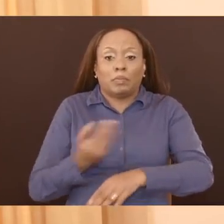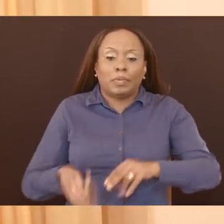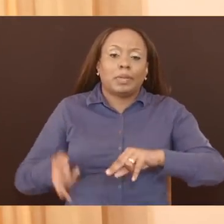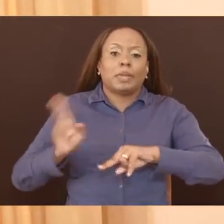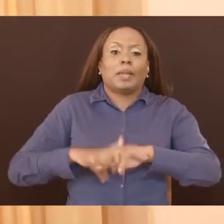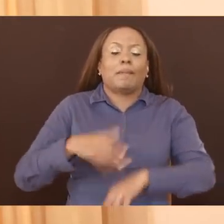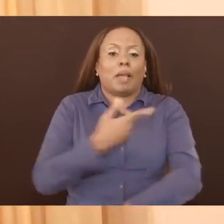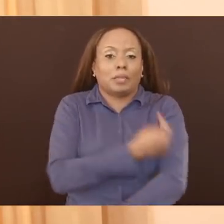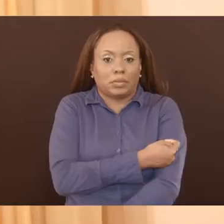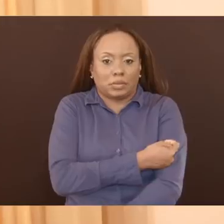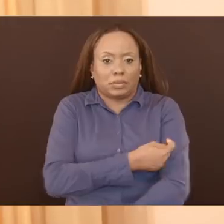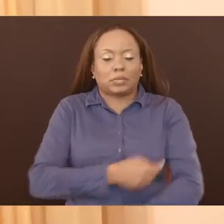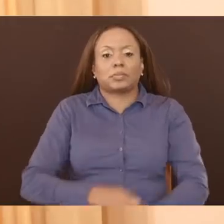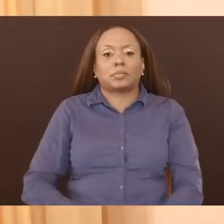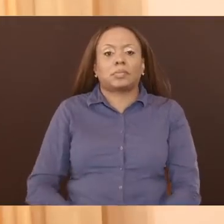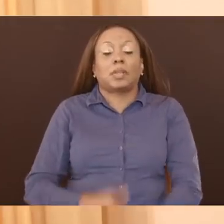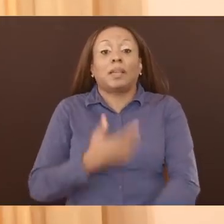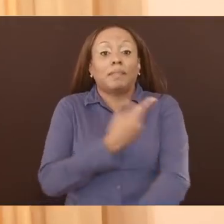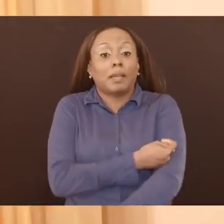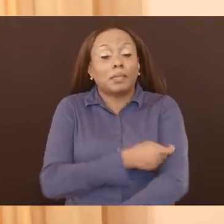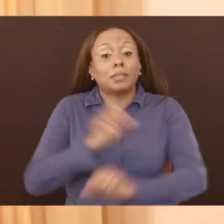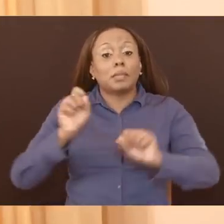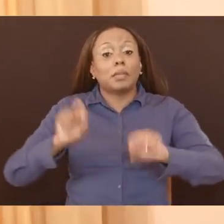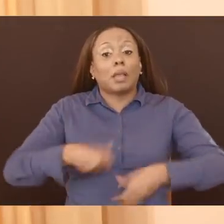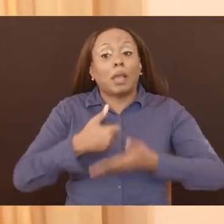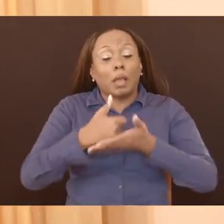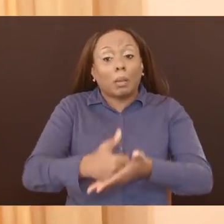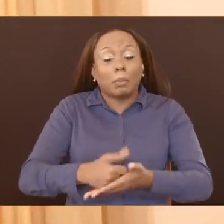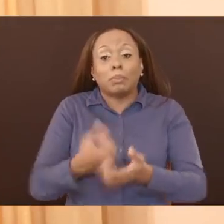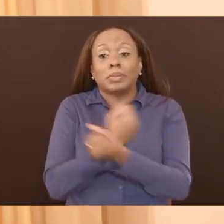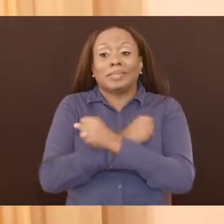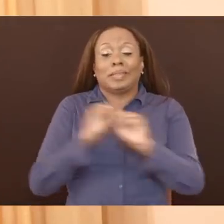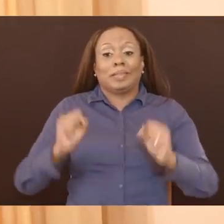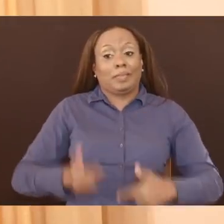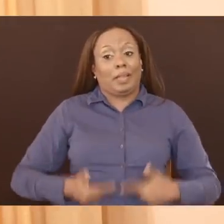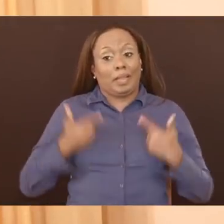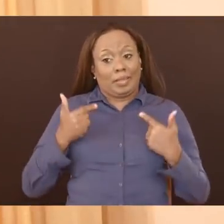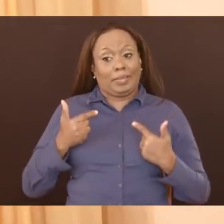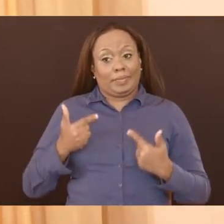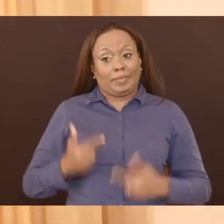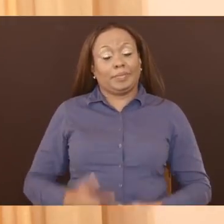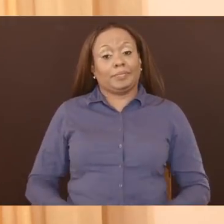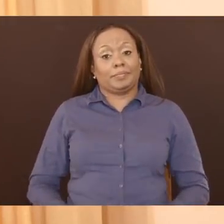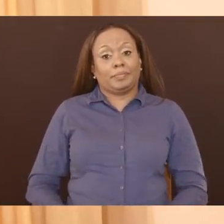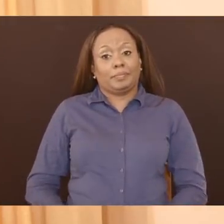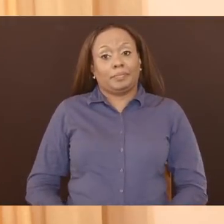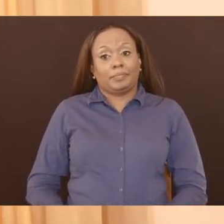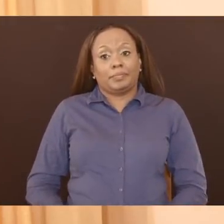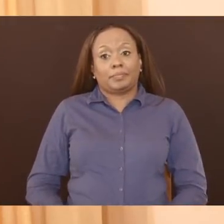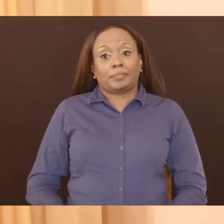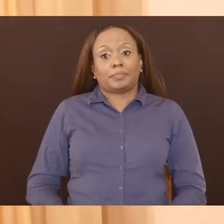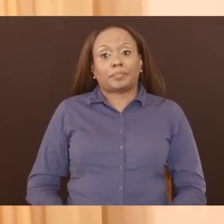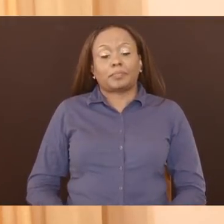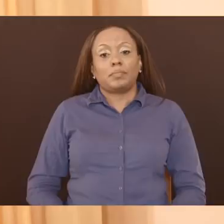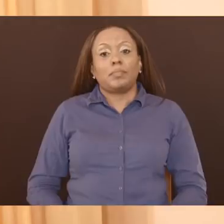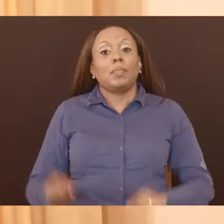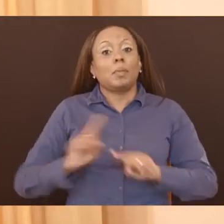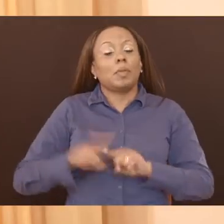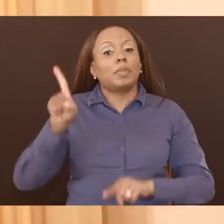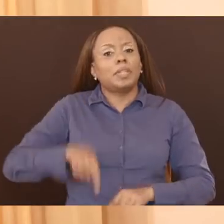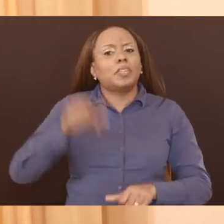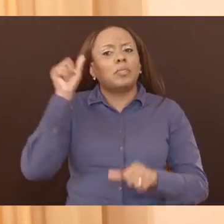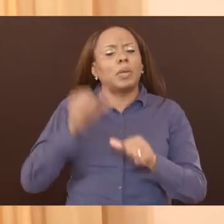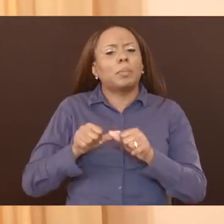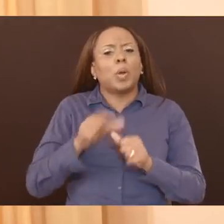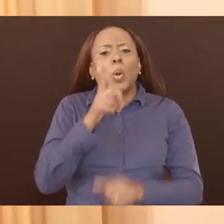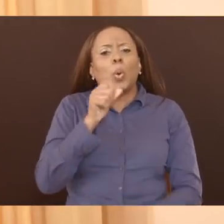vaccines can assist in saving lives. We've equally, however, in doing so, cannot forget who we are as a people. And